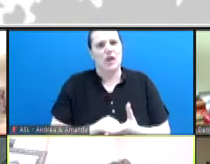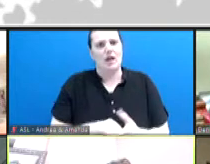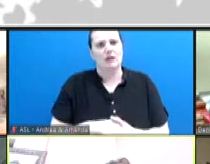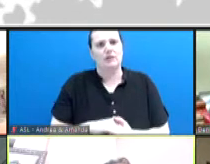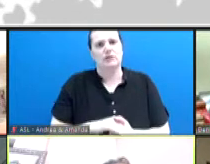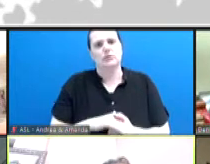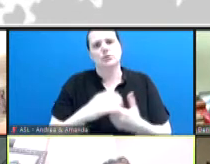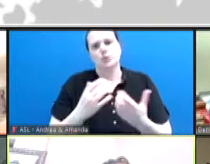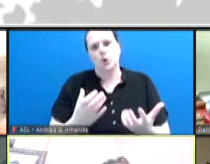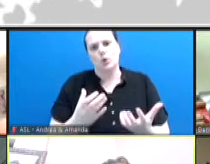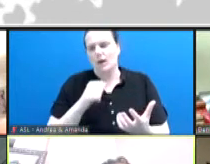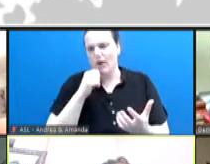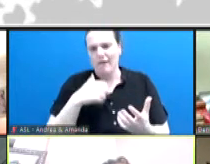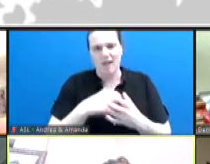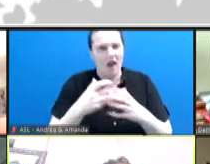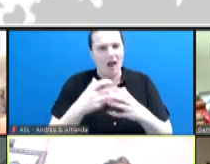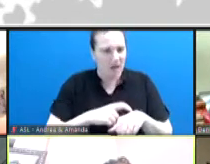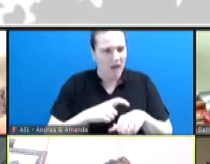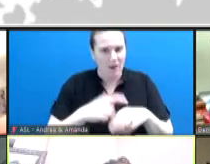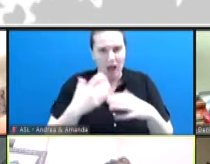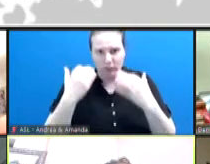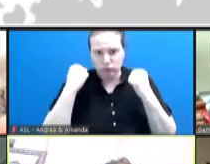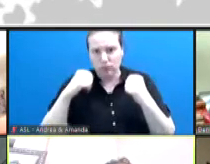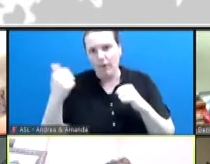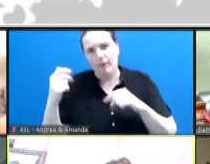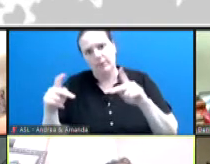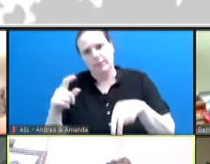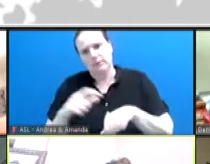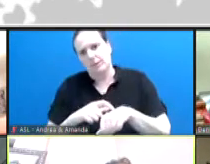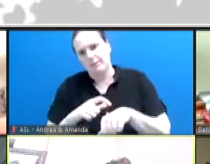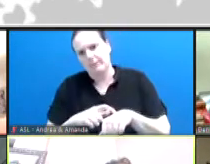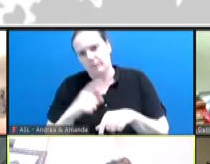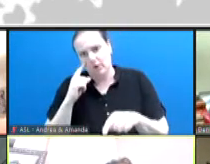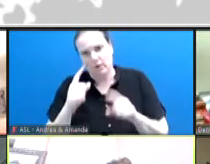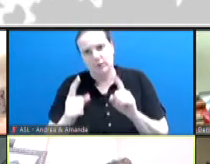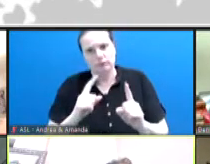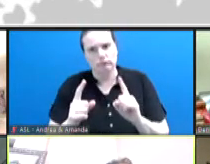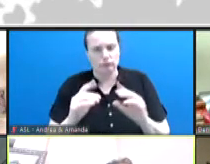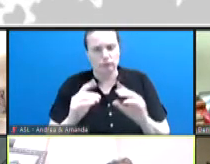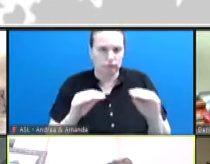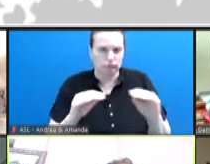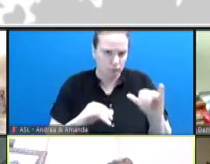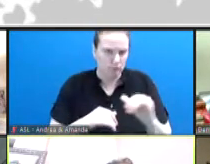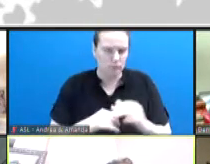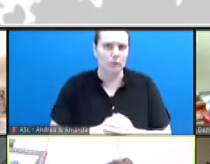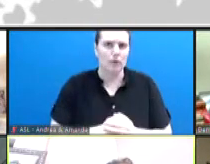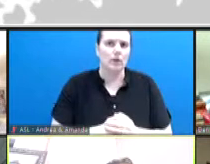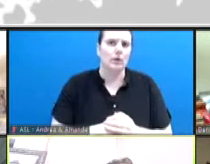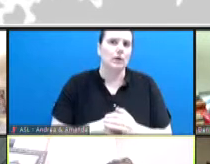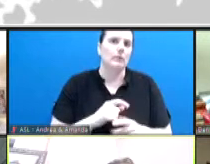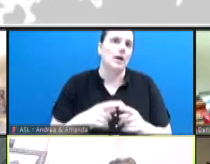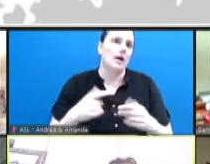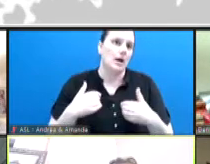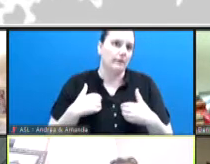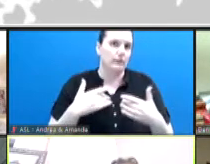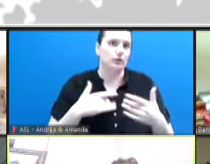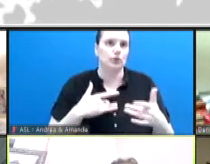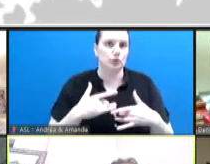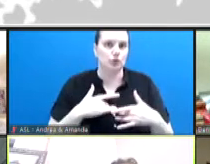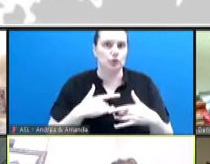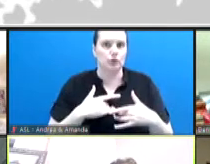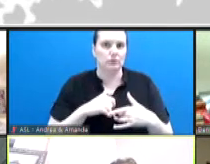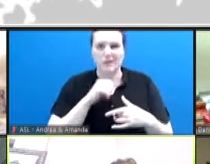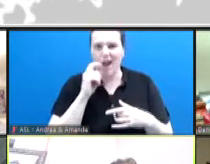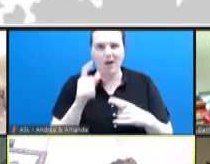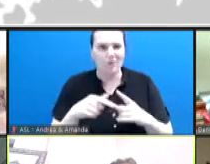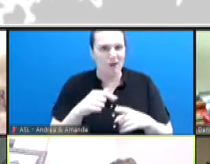so I don't have a lot of time because I don't want to take other people's time in this conversation as well. But there are some concerns. It is not just about